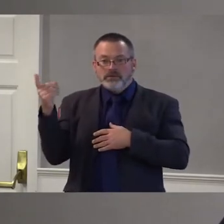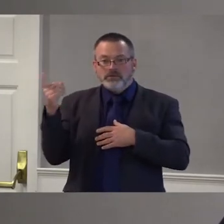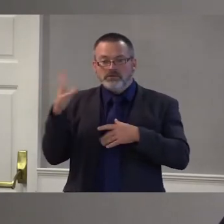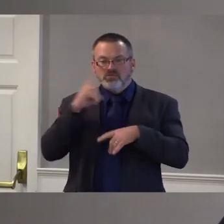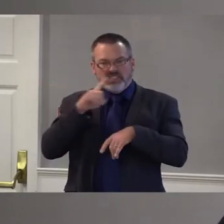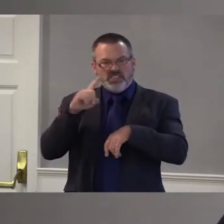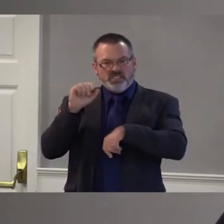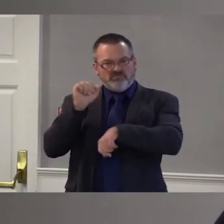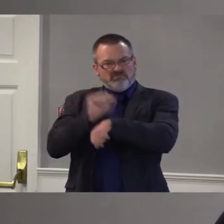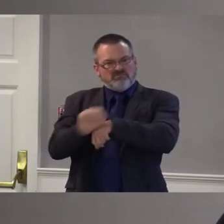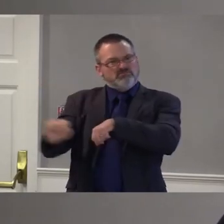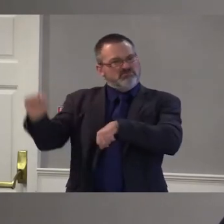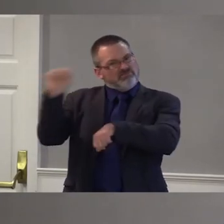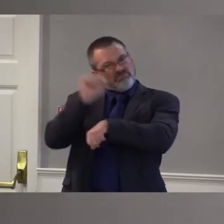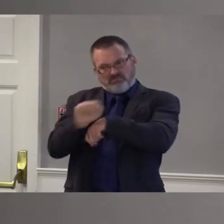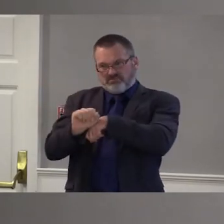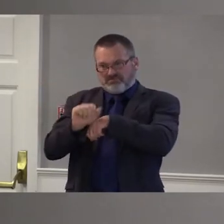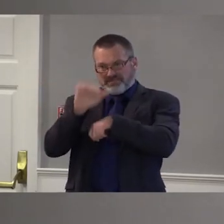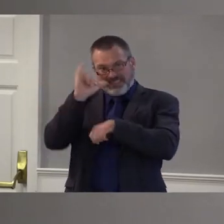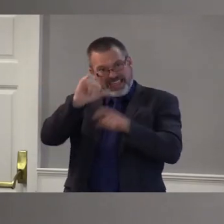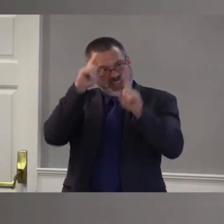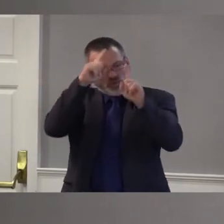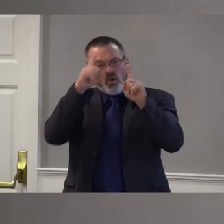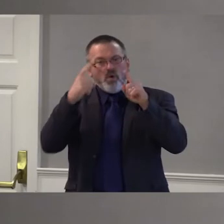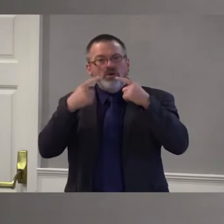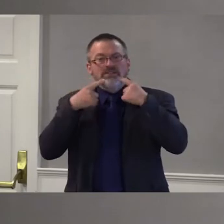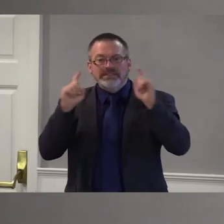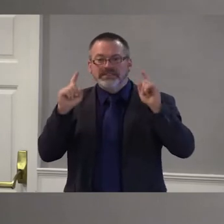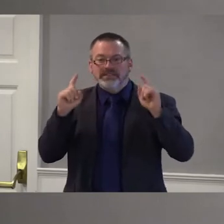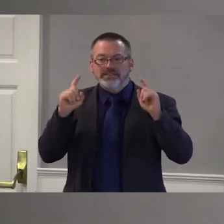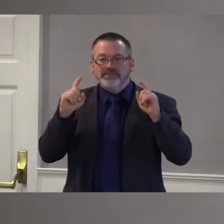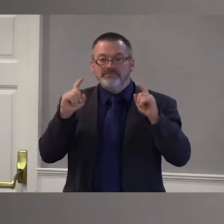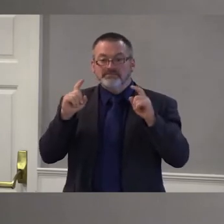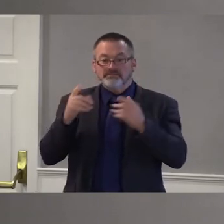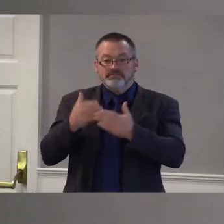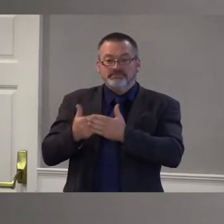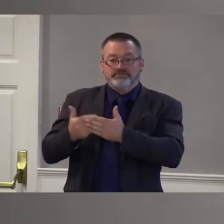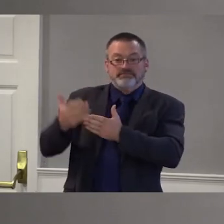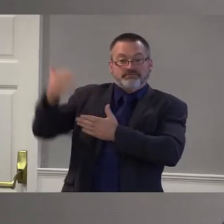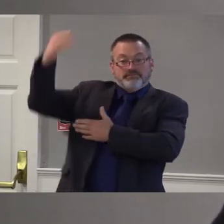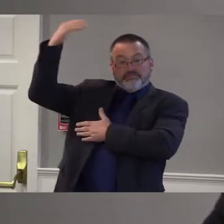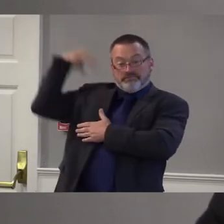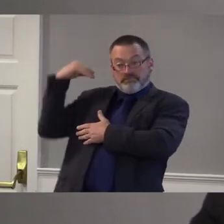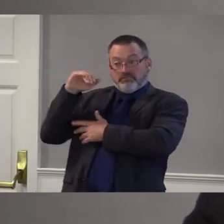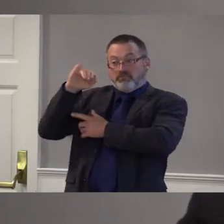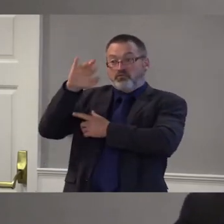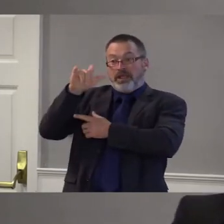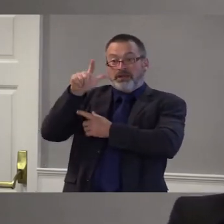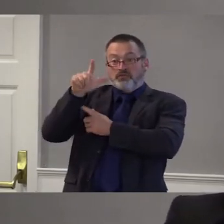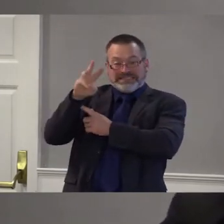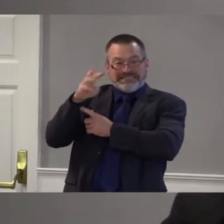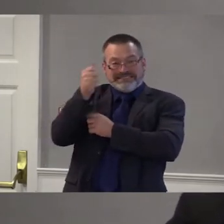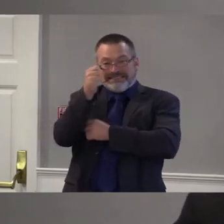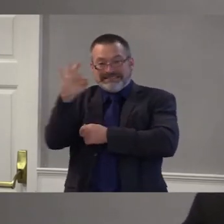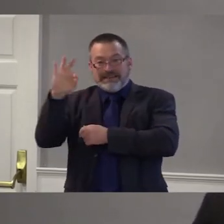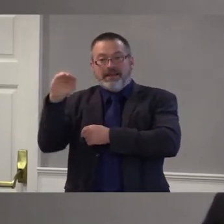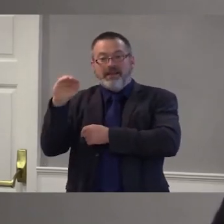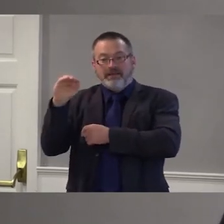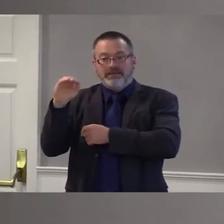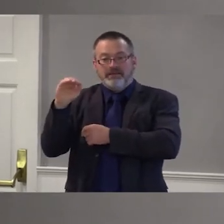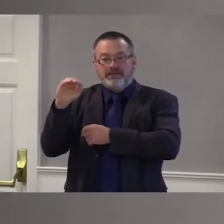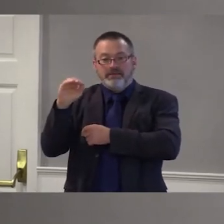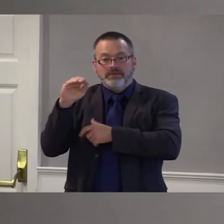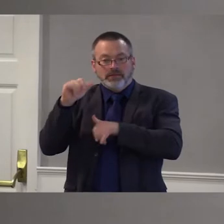goal. On July 26, 1990, our nation moved closer to the fulfillment of its foundational promise when